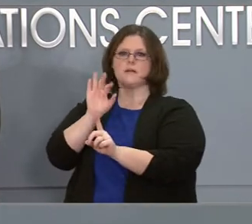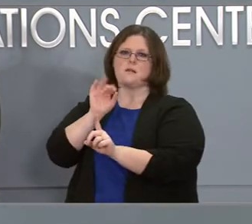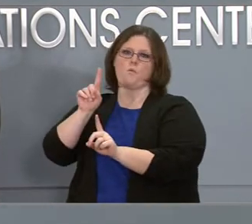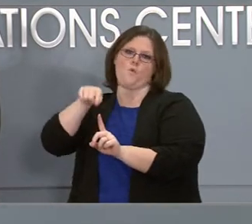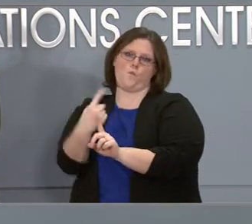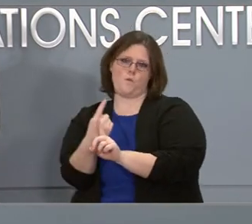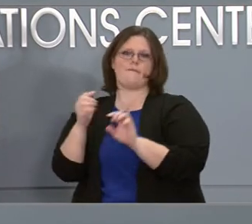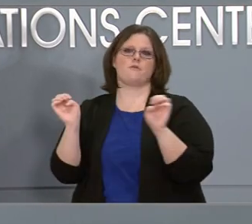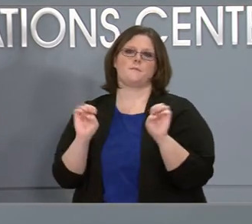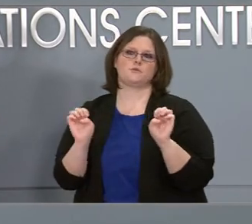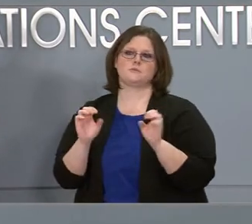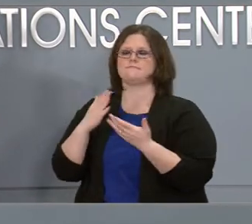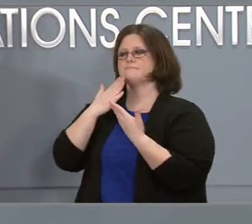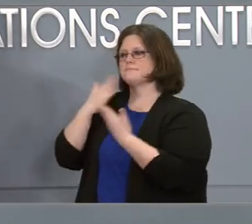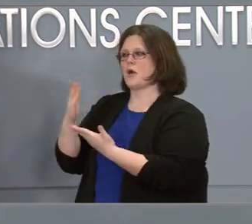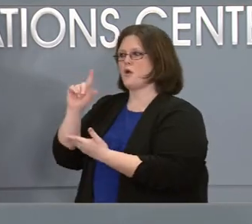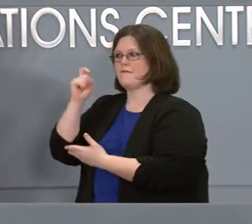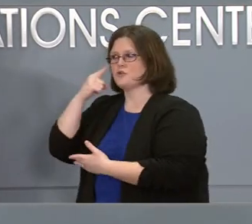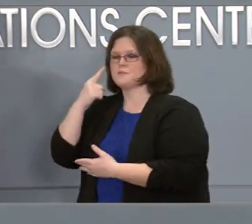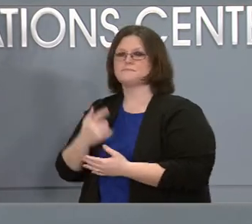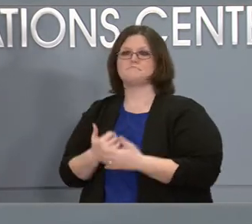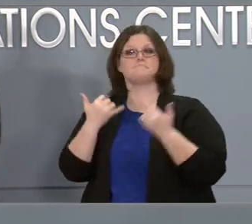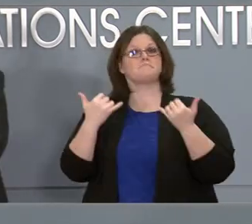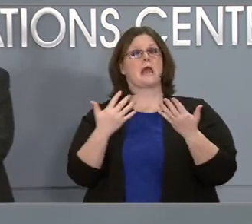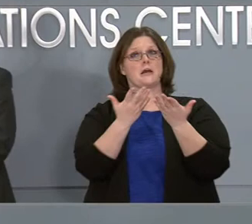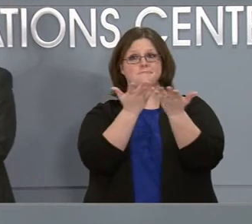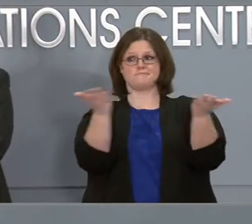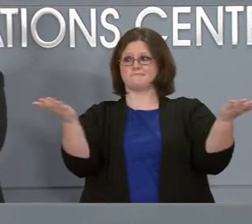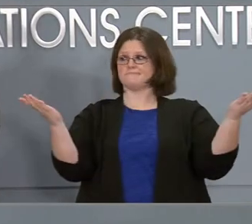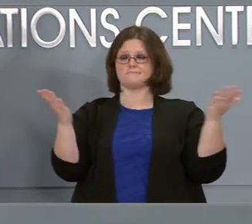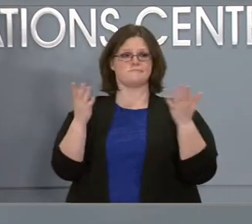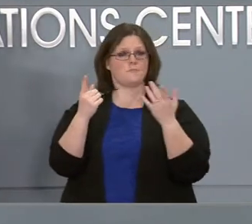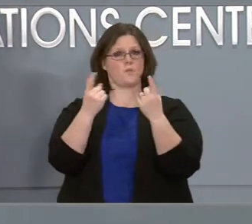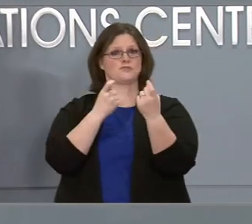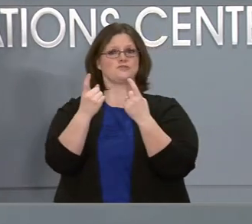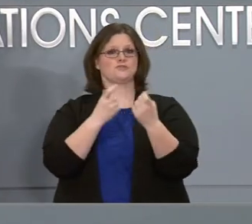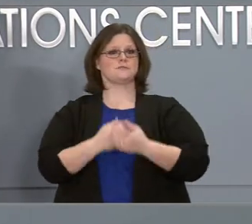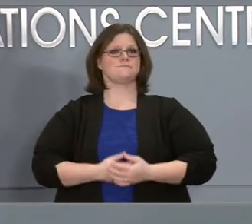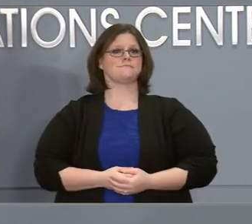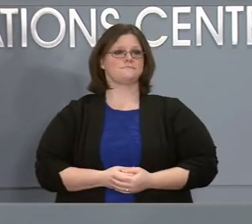Okay, we'll now take questions from any reporters in the room.